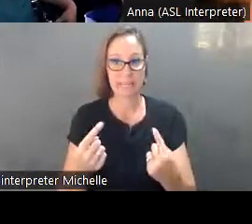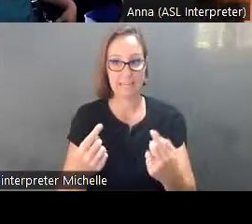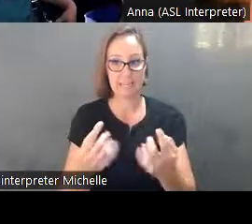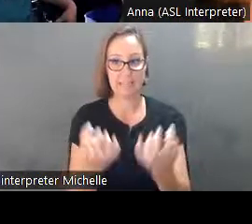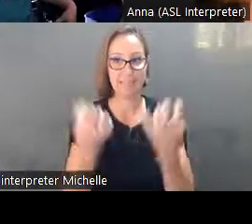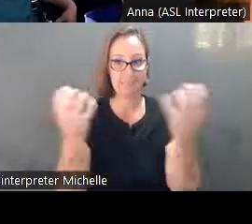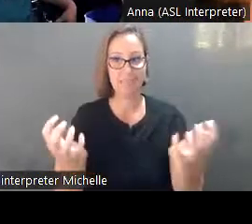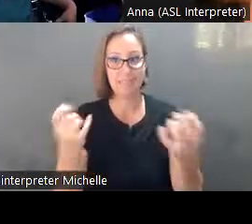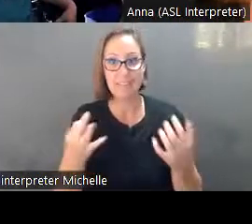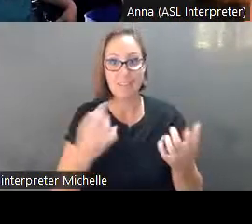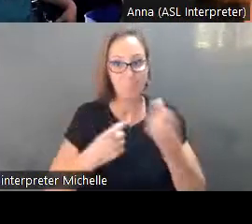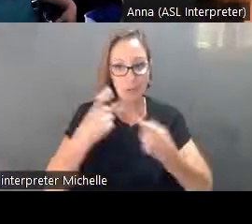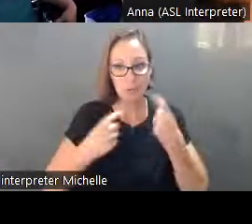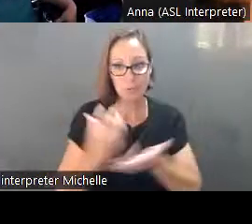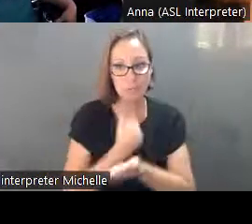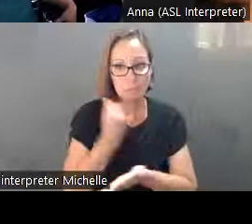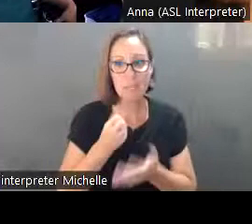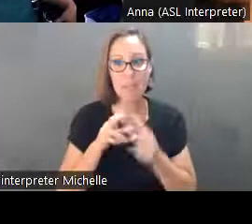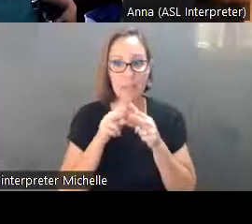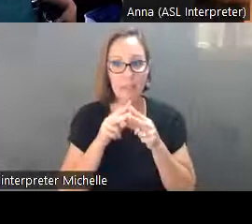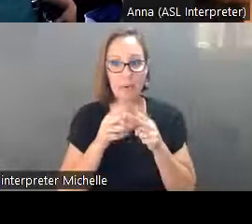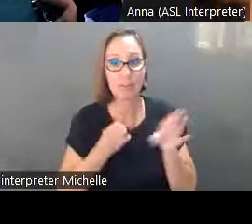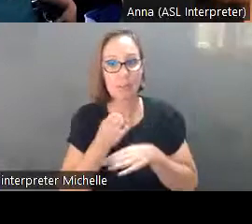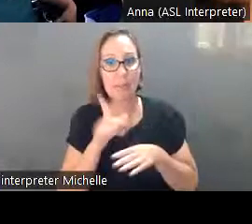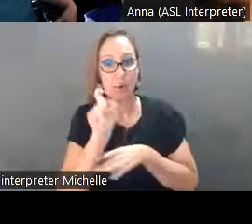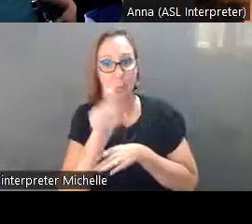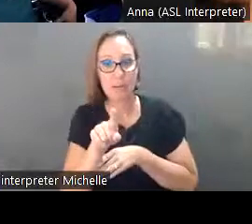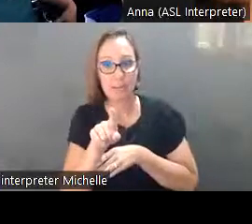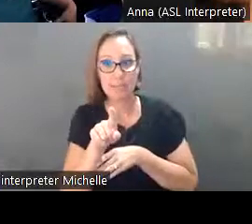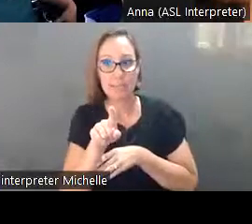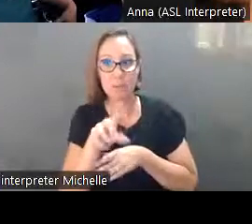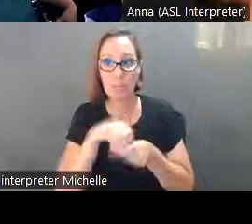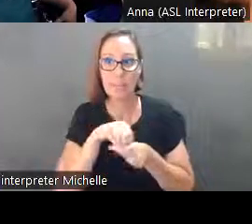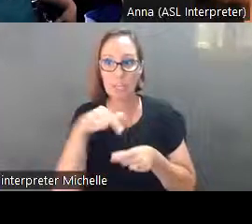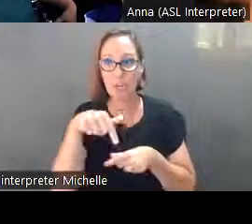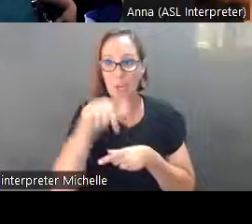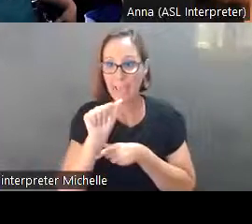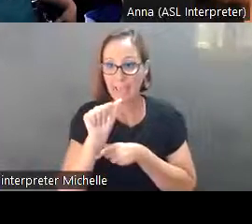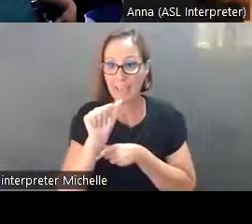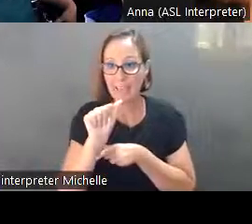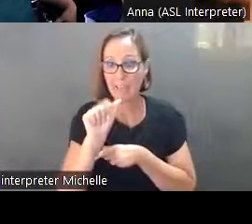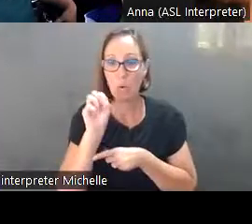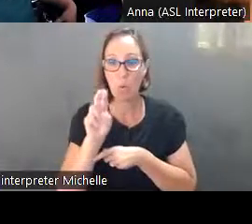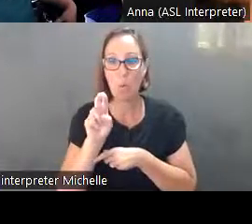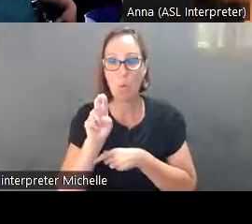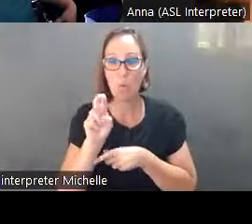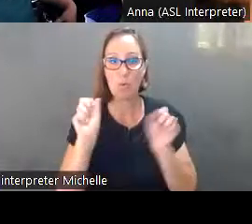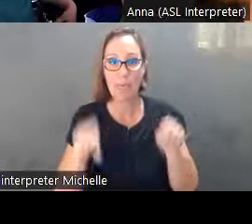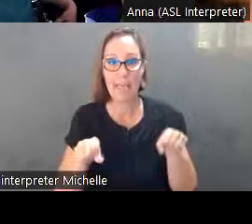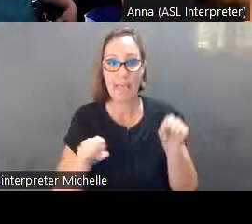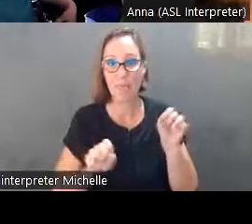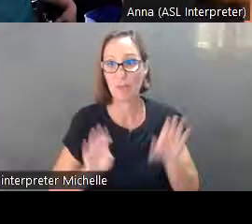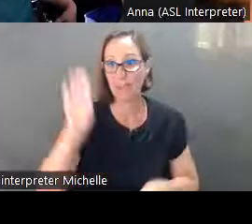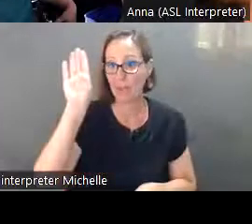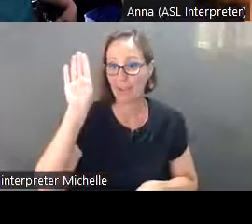questions, you can either submit your question in the Q&A or you can raise your